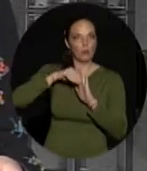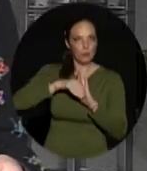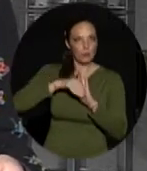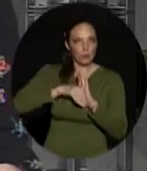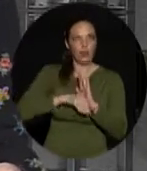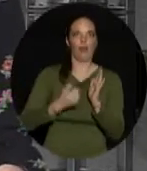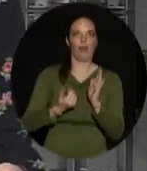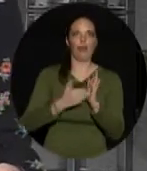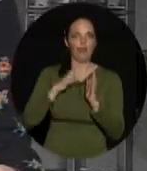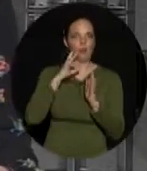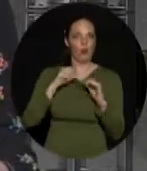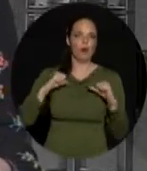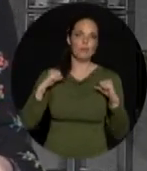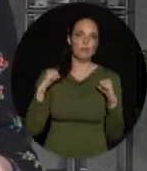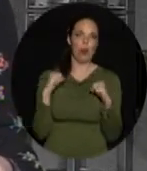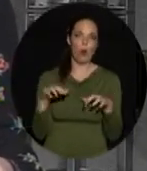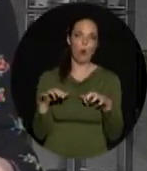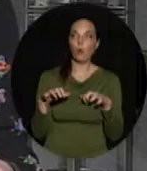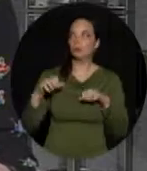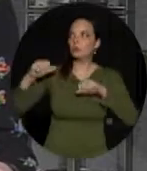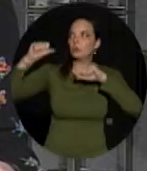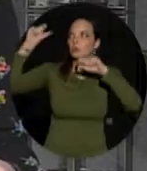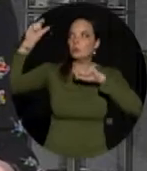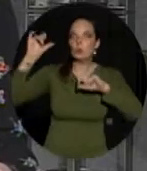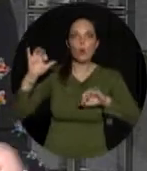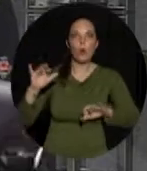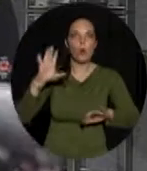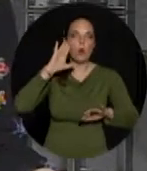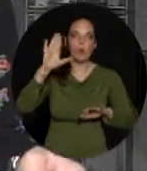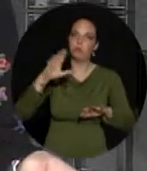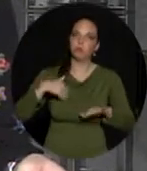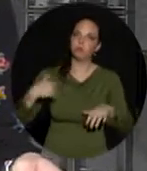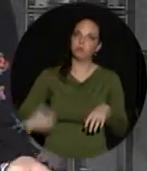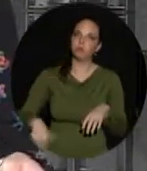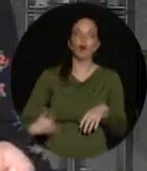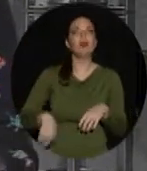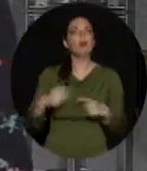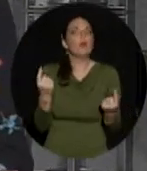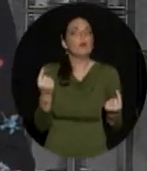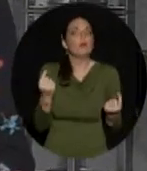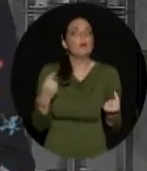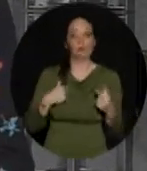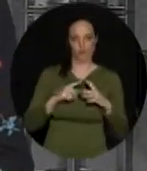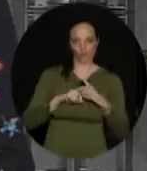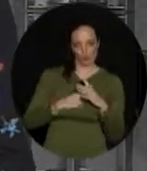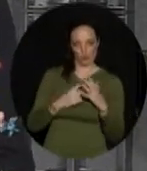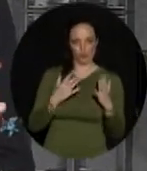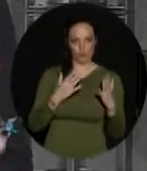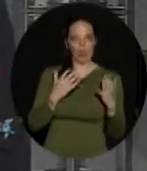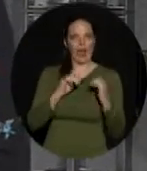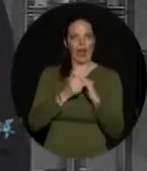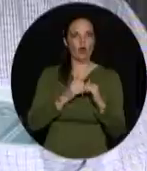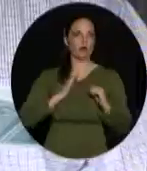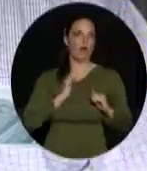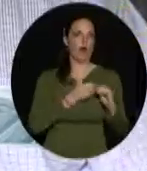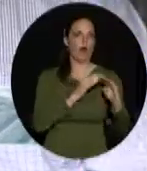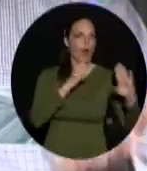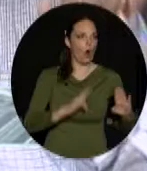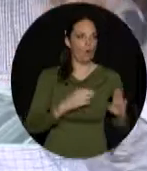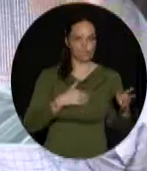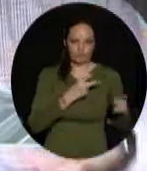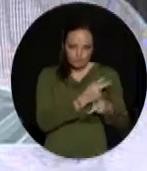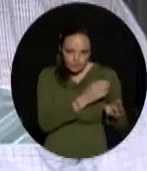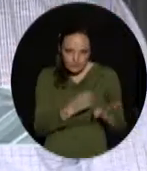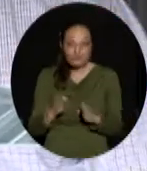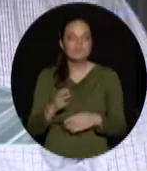more and getting even colder, and the snow is going to be falling like crazy. So what can we do to begin with to prepare our home? Absolutely. So as you